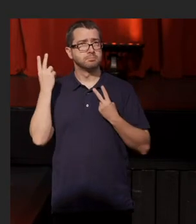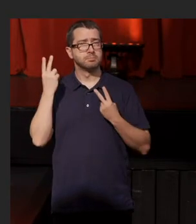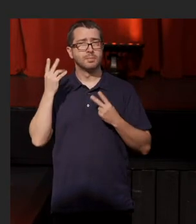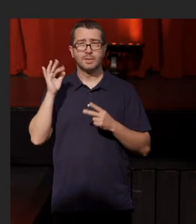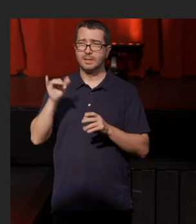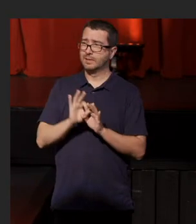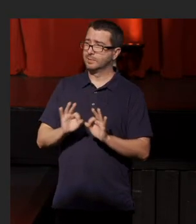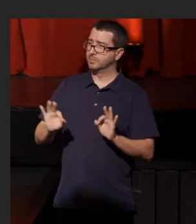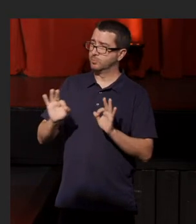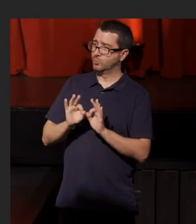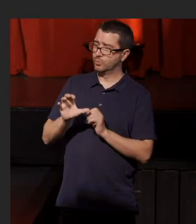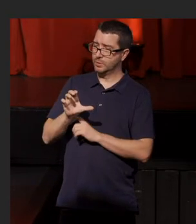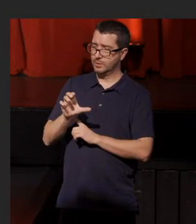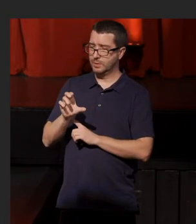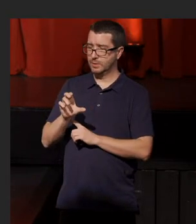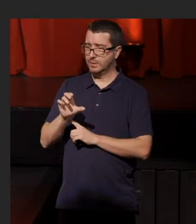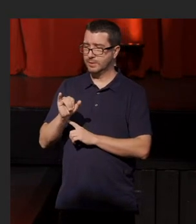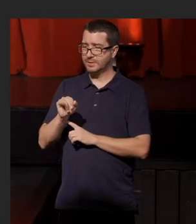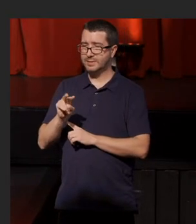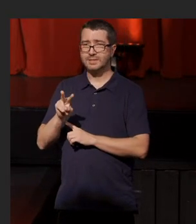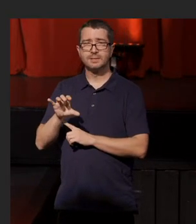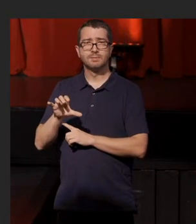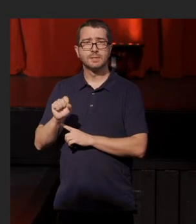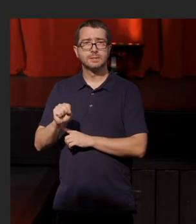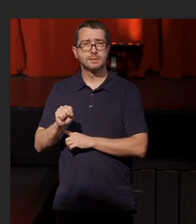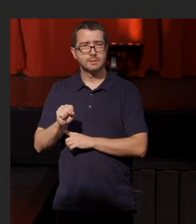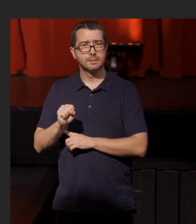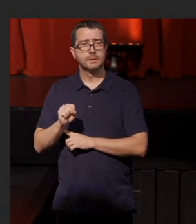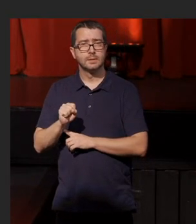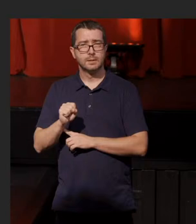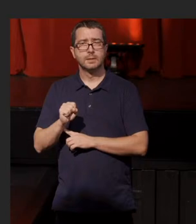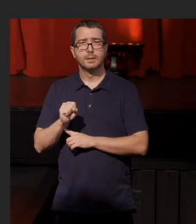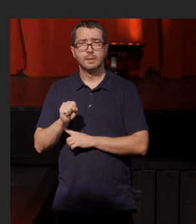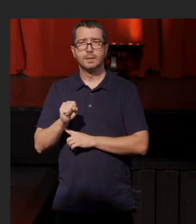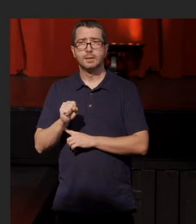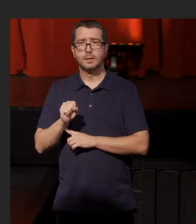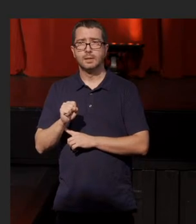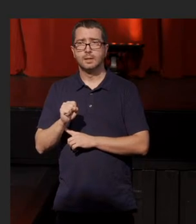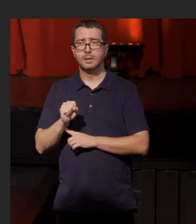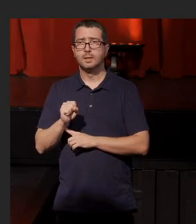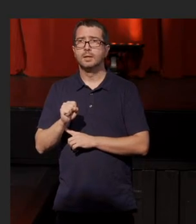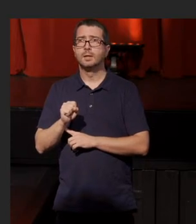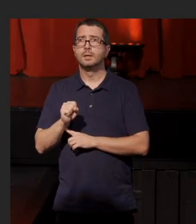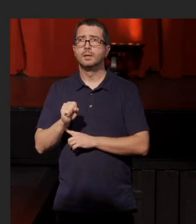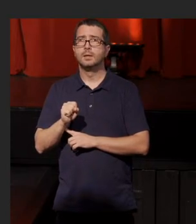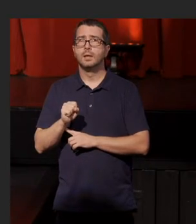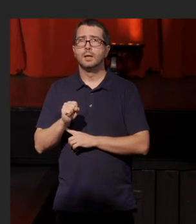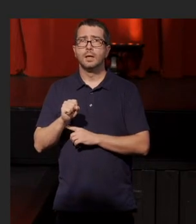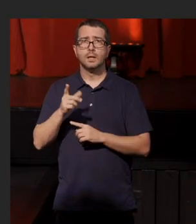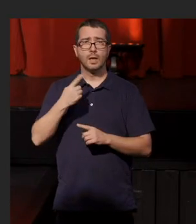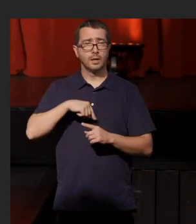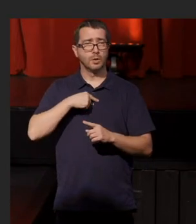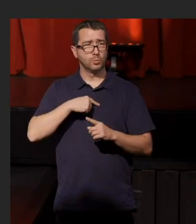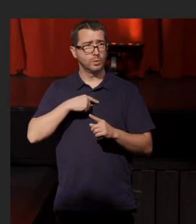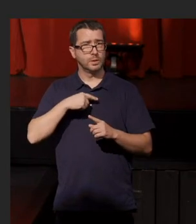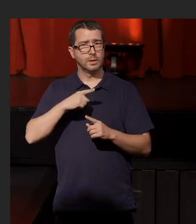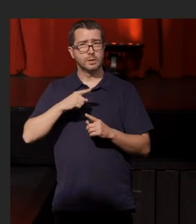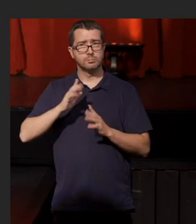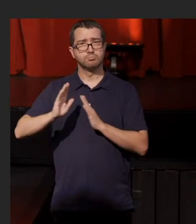civics. It takes us back to where so many of us, at least of a certain age,